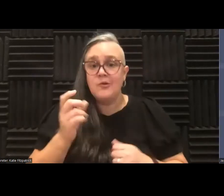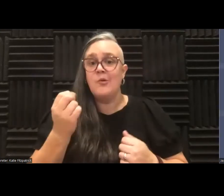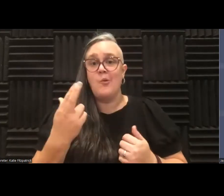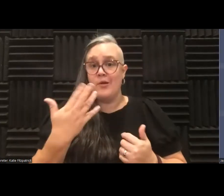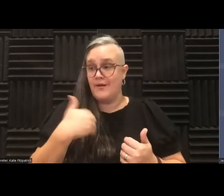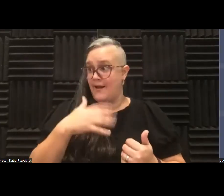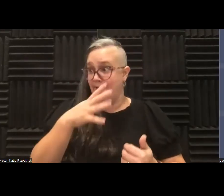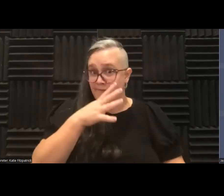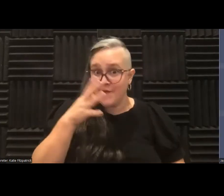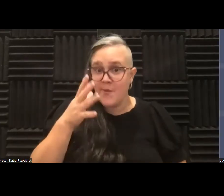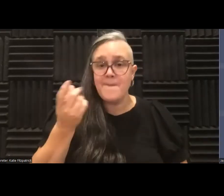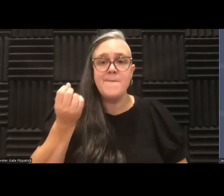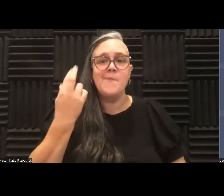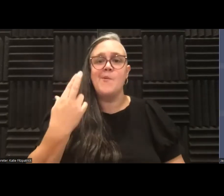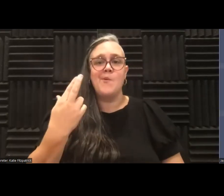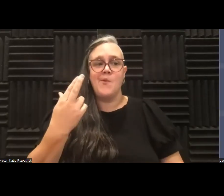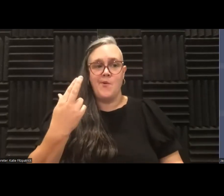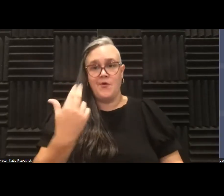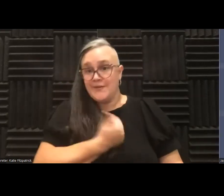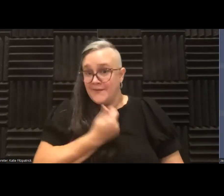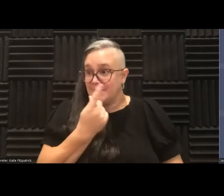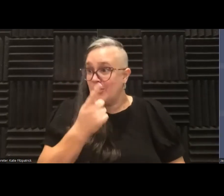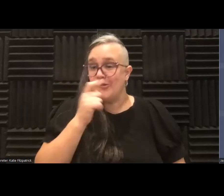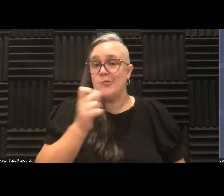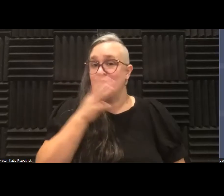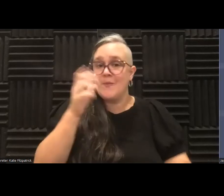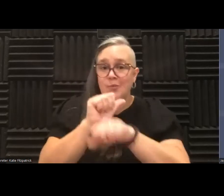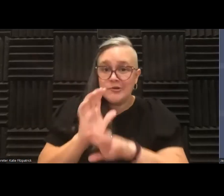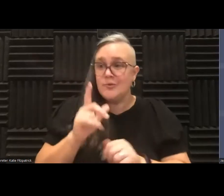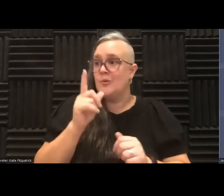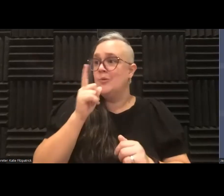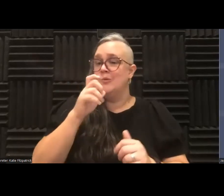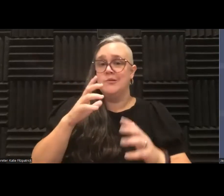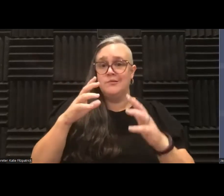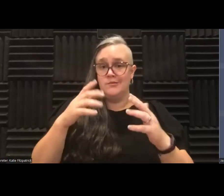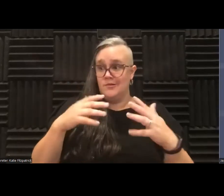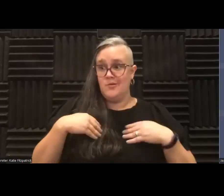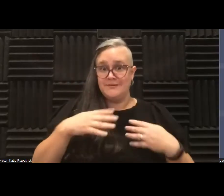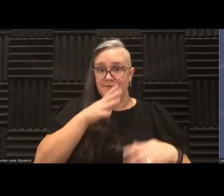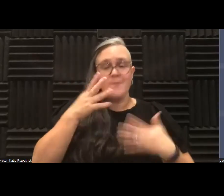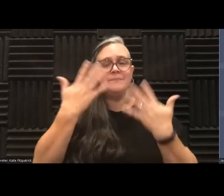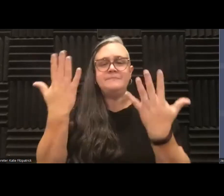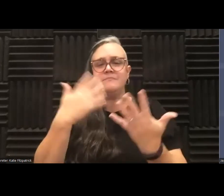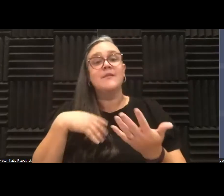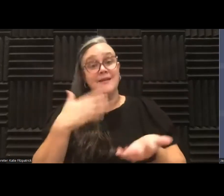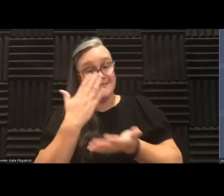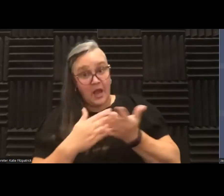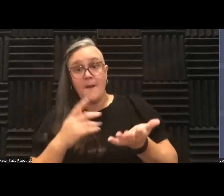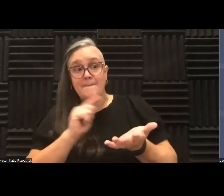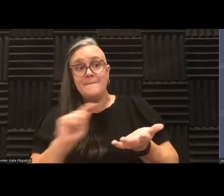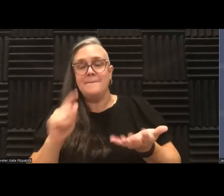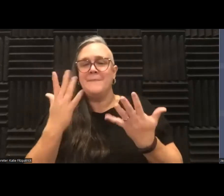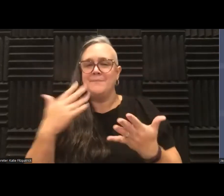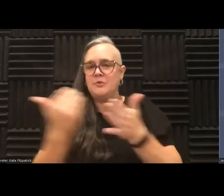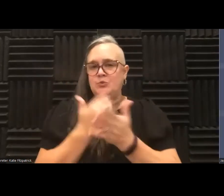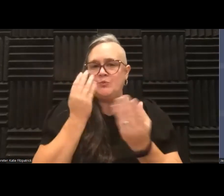farm, or you've loved someone who's been a farm worker or has a farm. And some of this will be new information. What